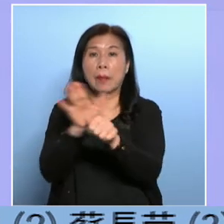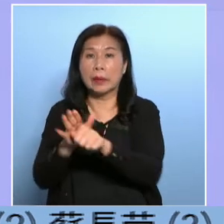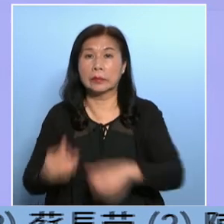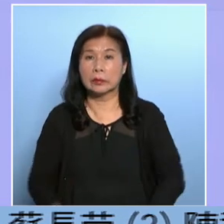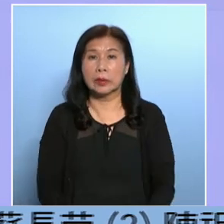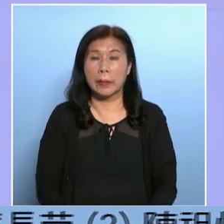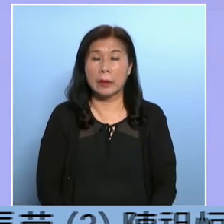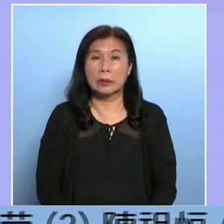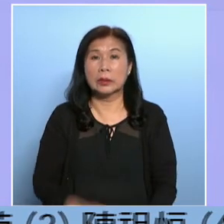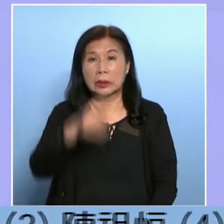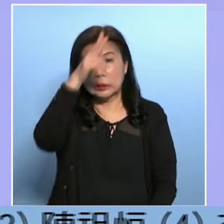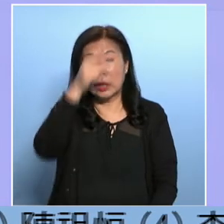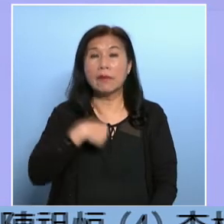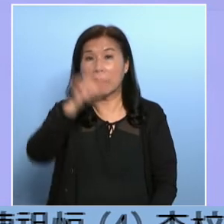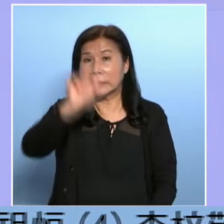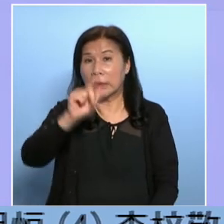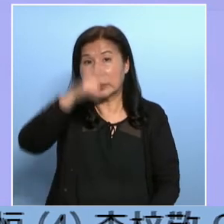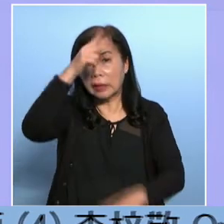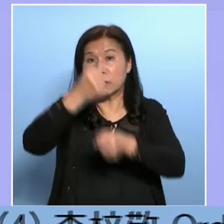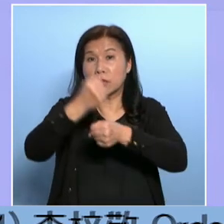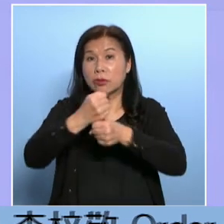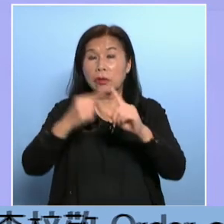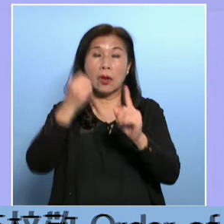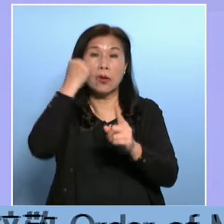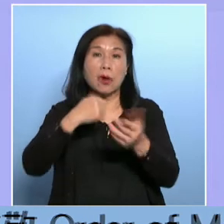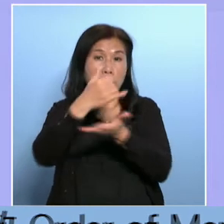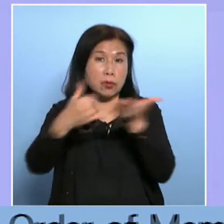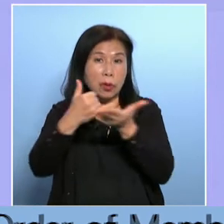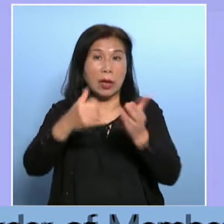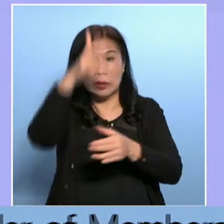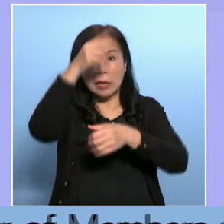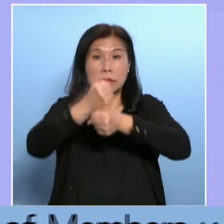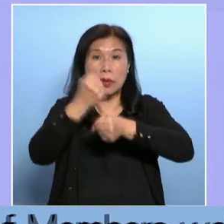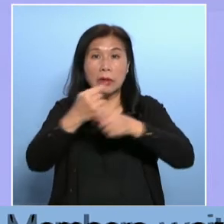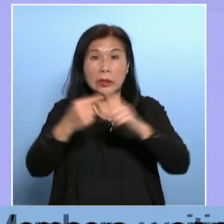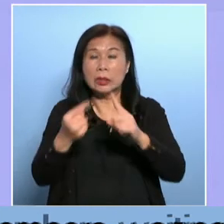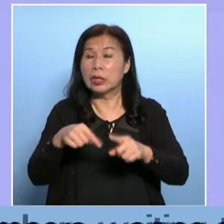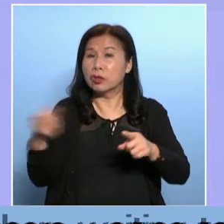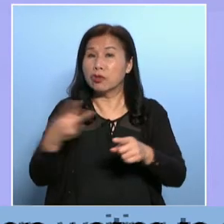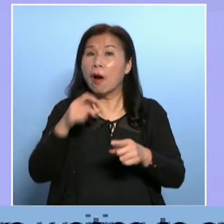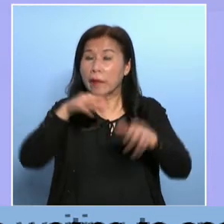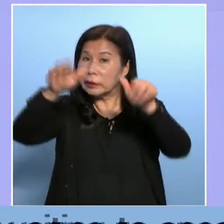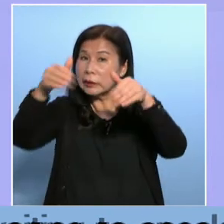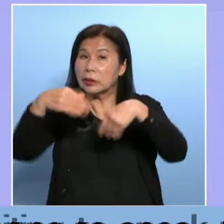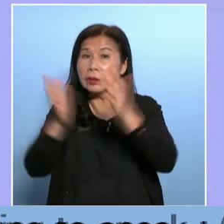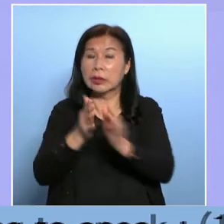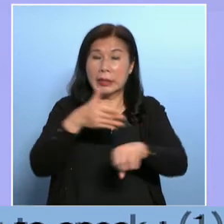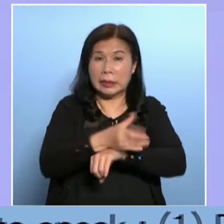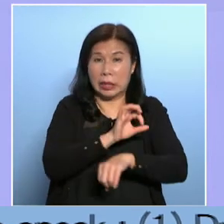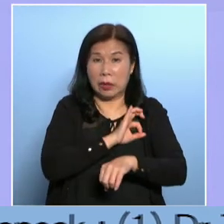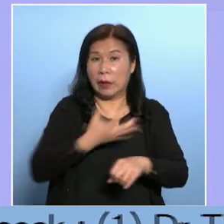70s driving to the office to work. Besides the retired civil servants, can we